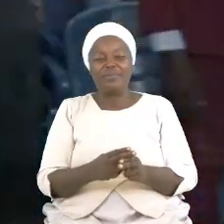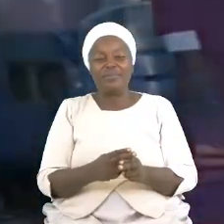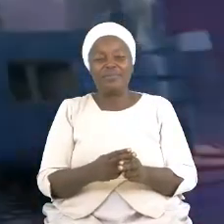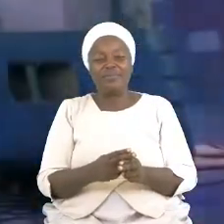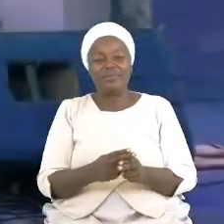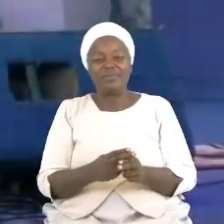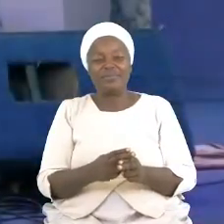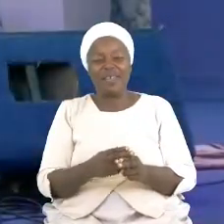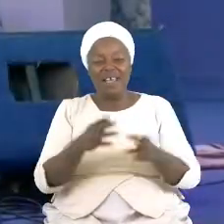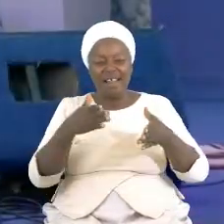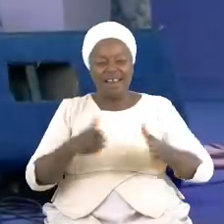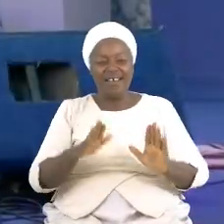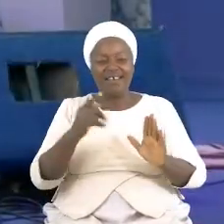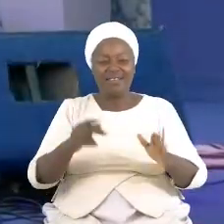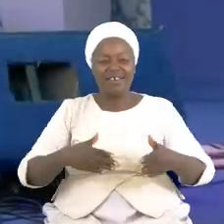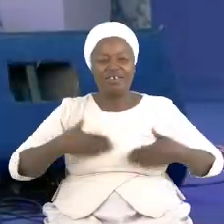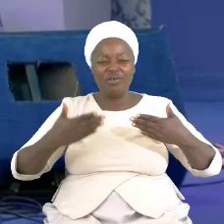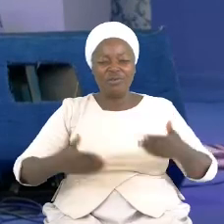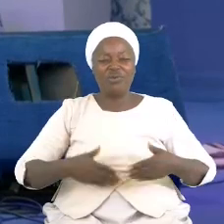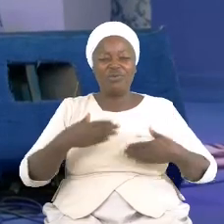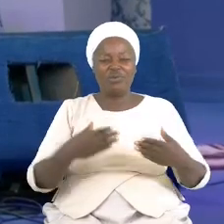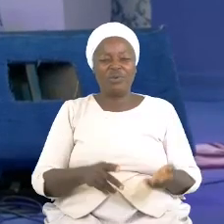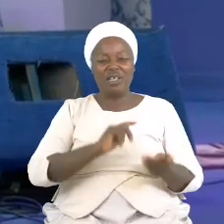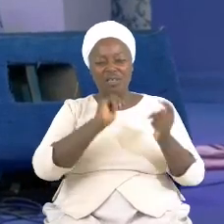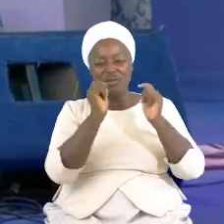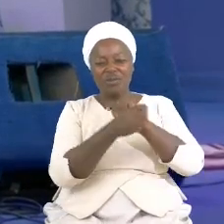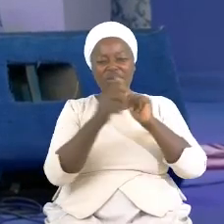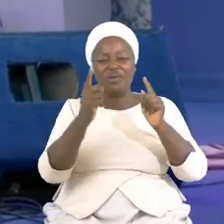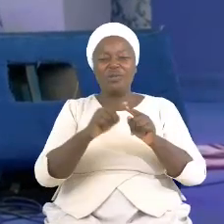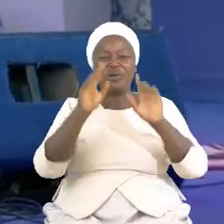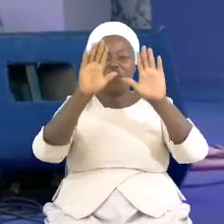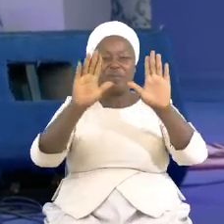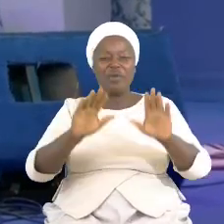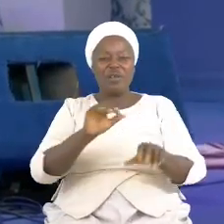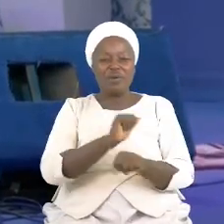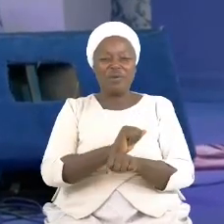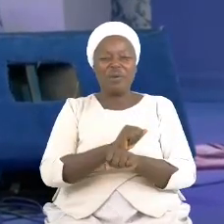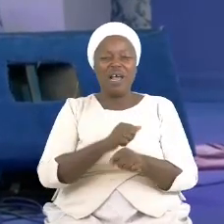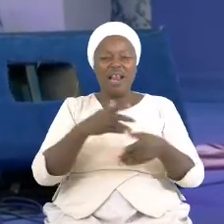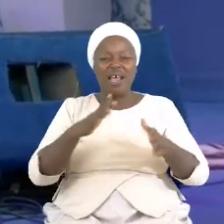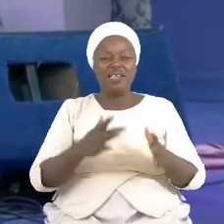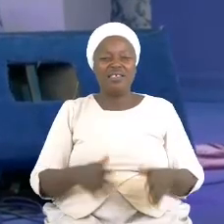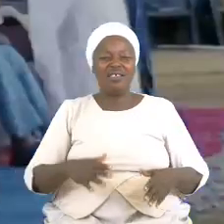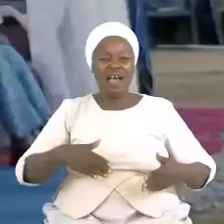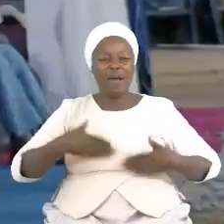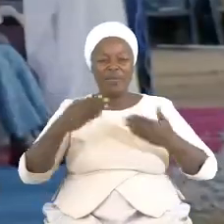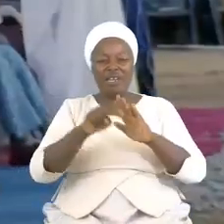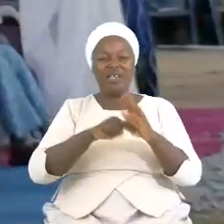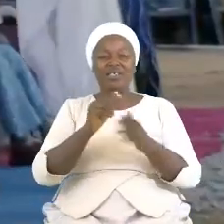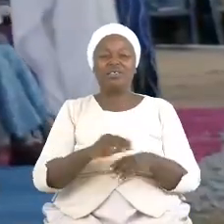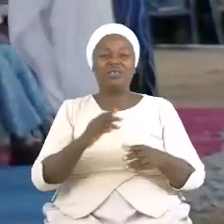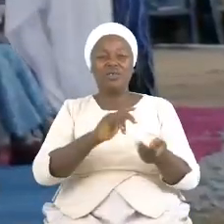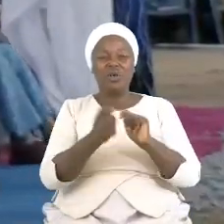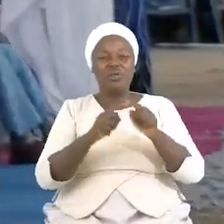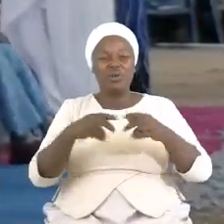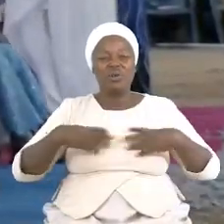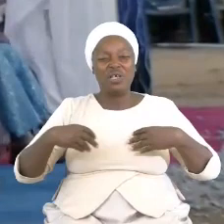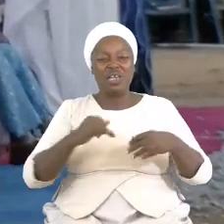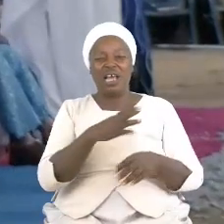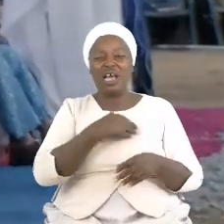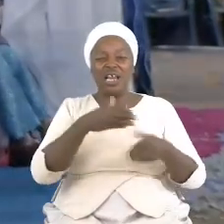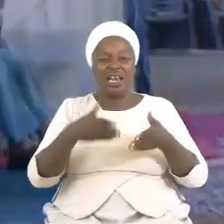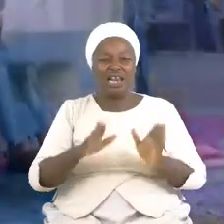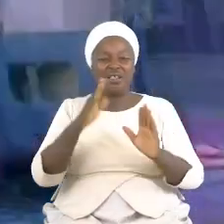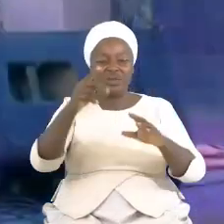the joy turn to miracle. Let the excitement turn to healing. And let your